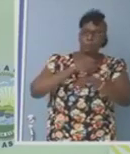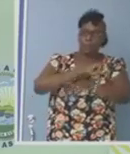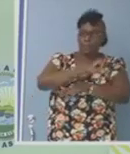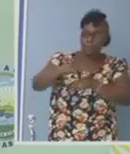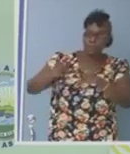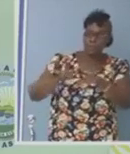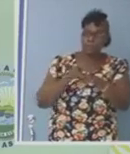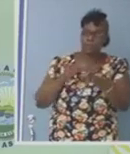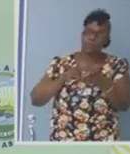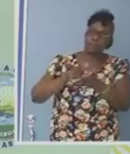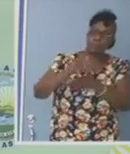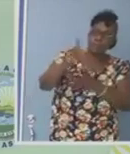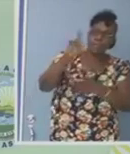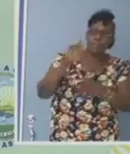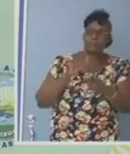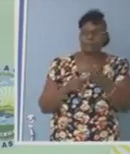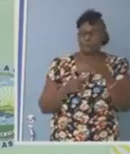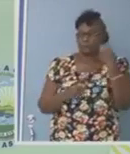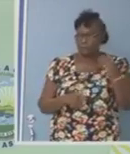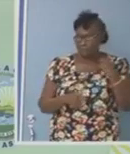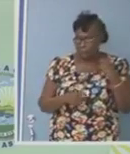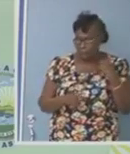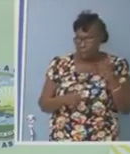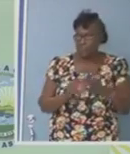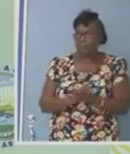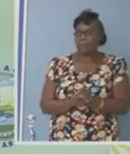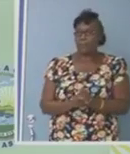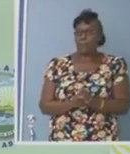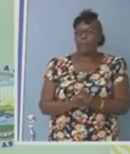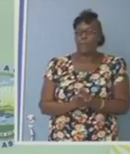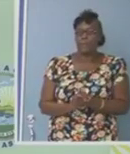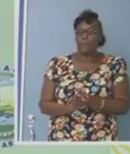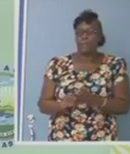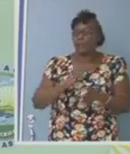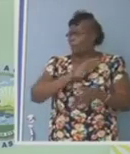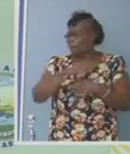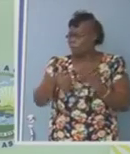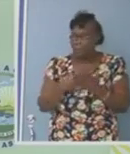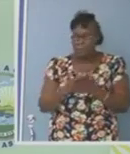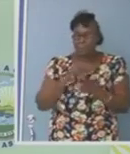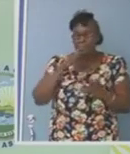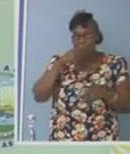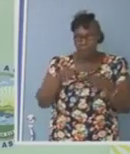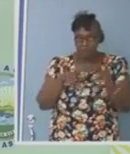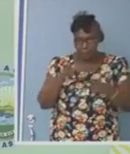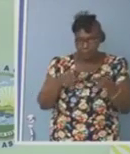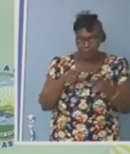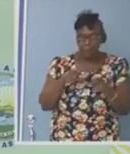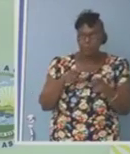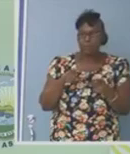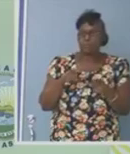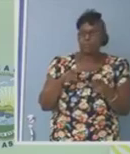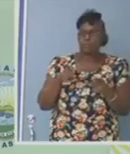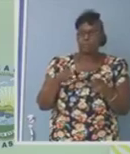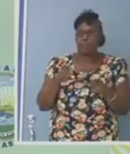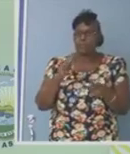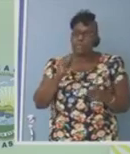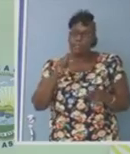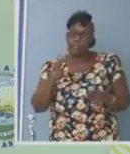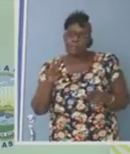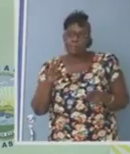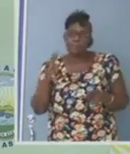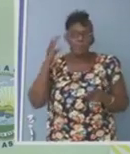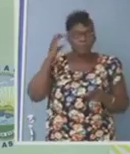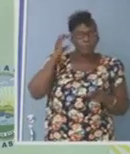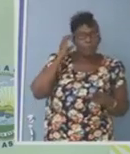Tobago. We have been informing and regularly updating the public through media briefings, press releases,